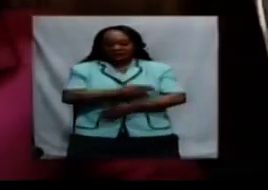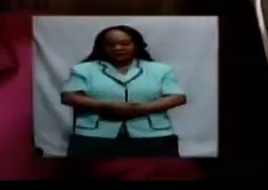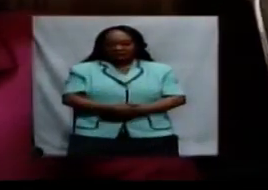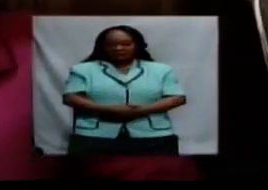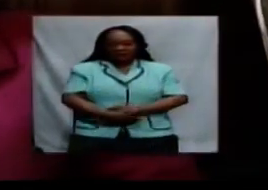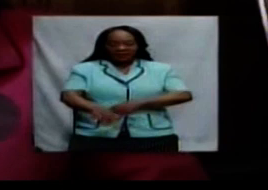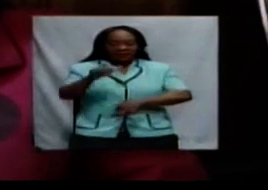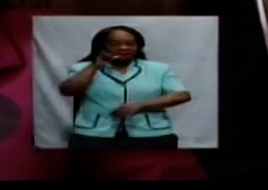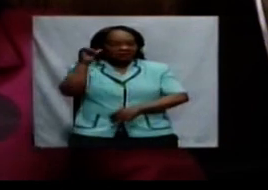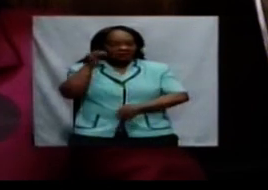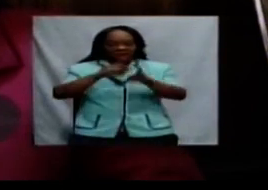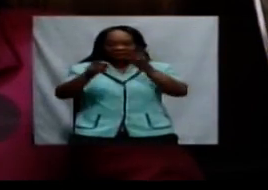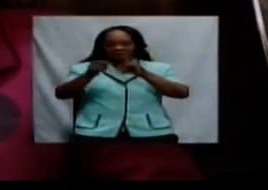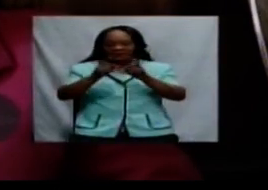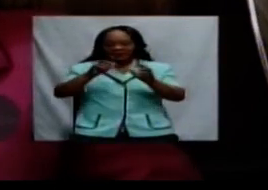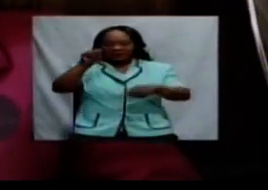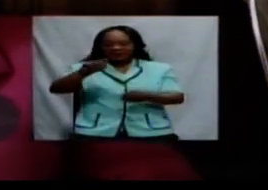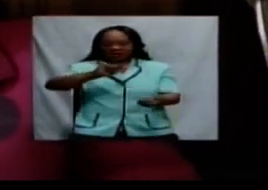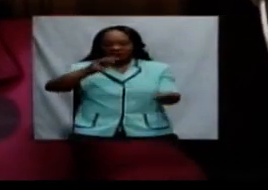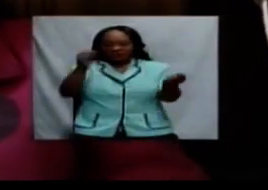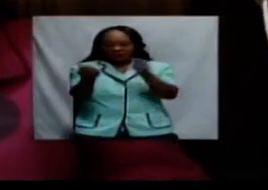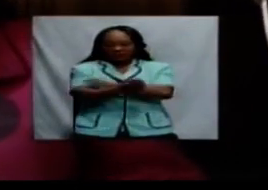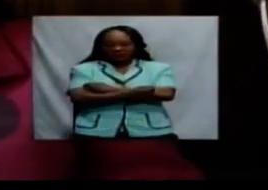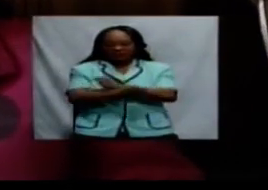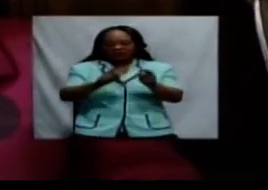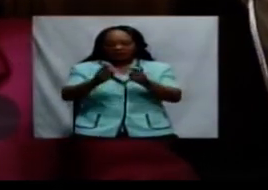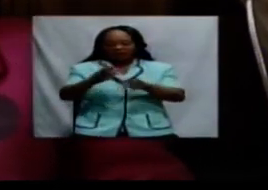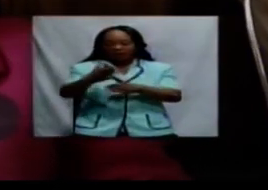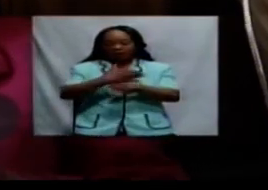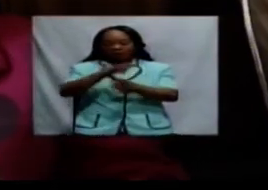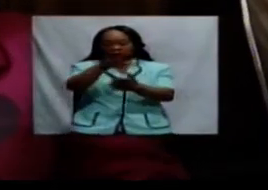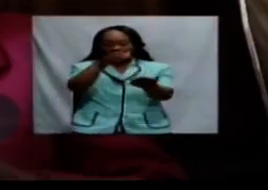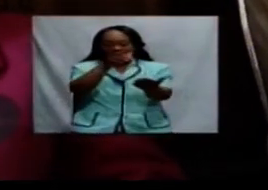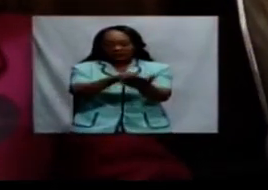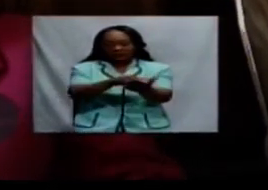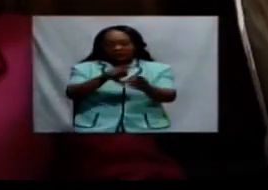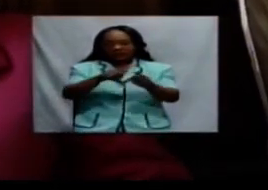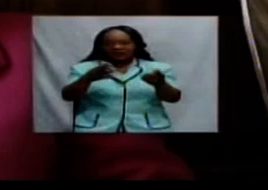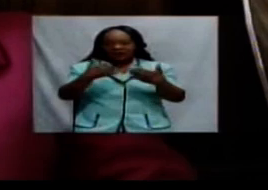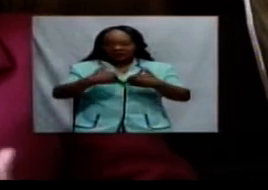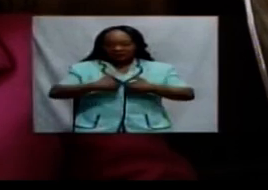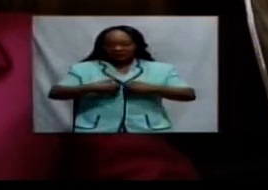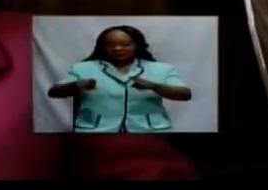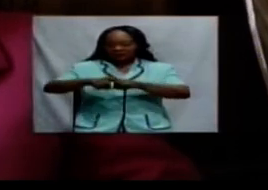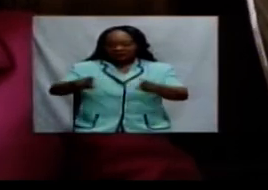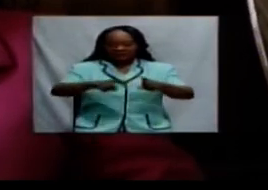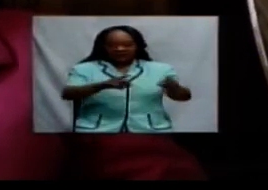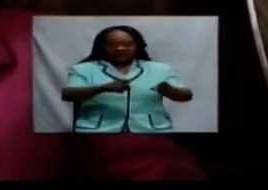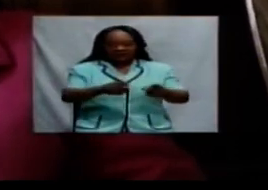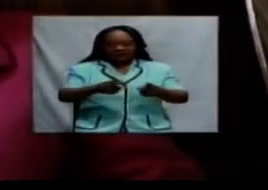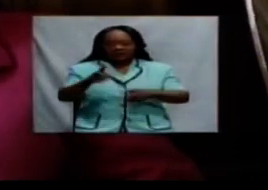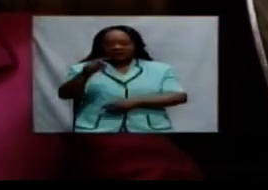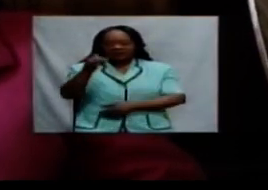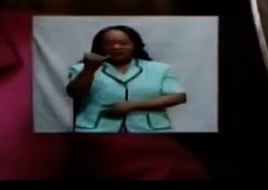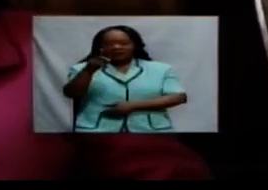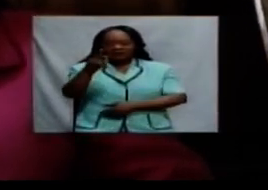that we've had, we have said, no, we need to transform this into a convention center that can have and host different types of expos. And